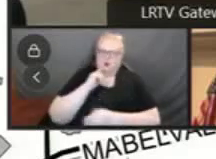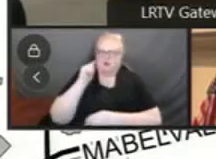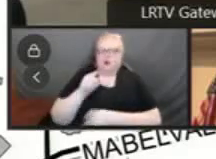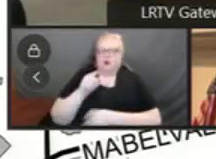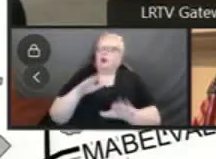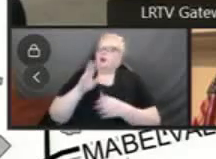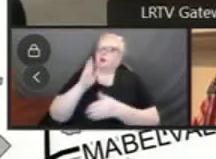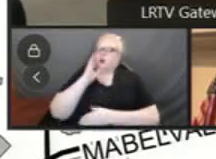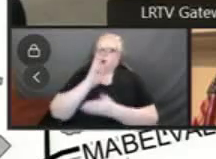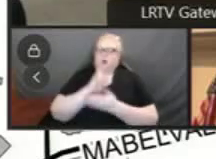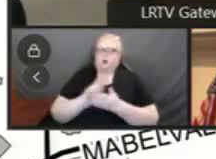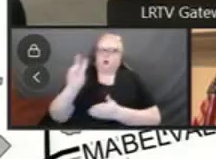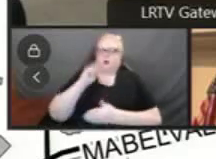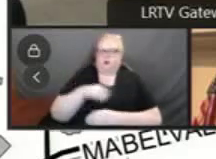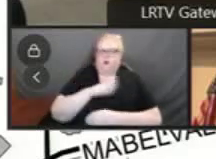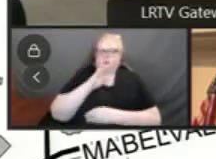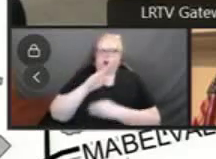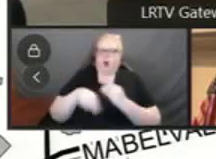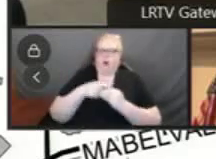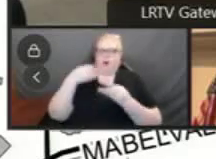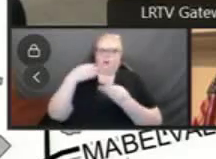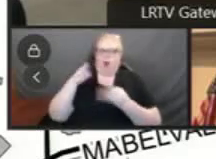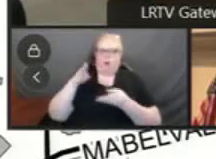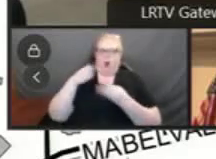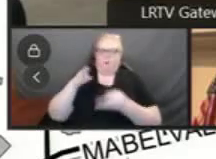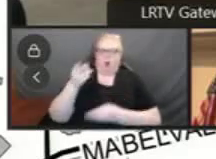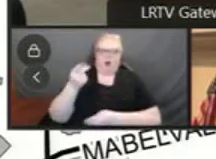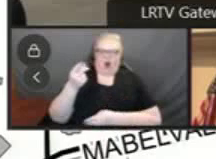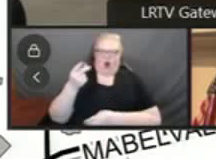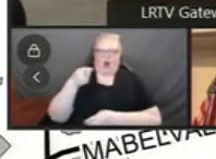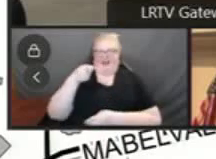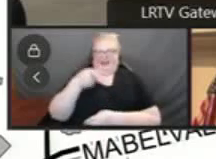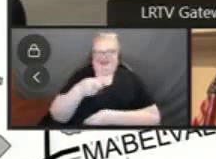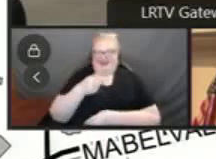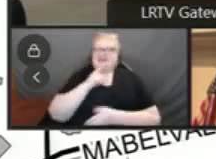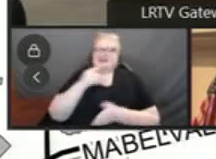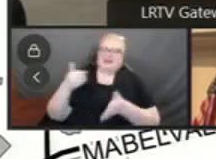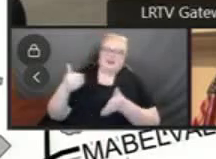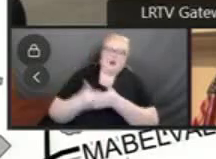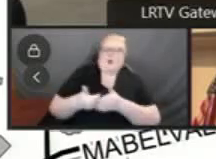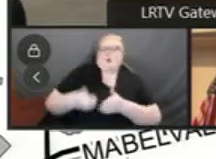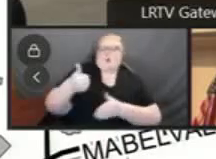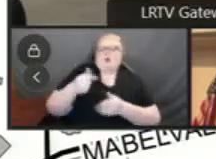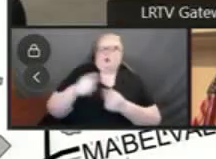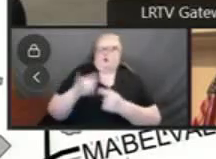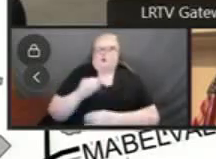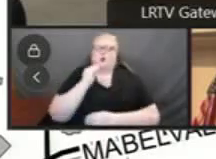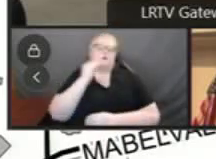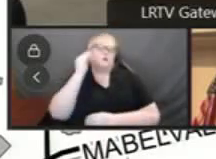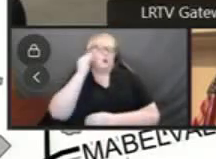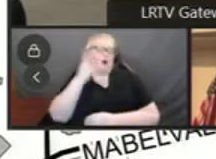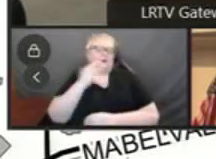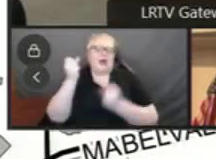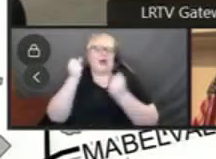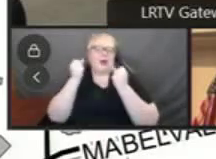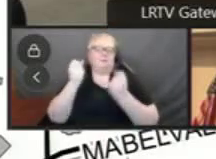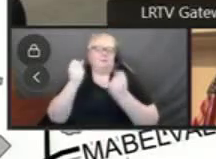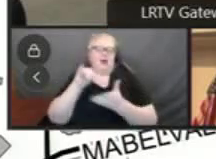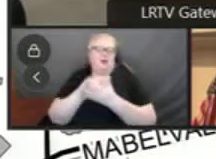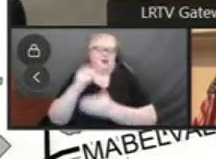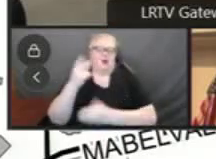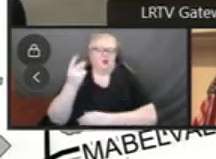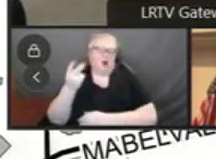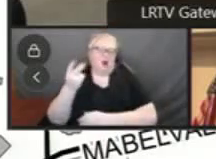talking about barking dogs. I think this is closer to these homes and lots of those dogs. And